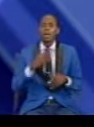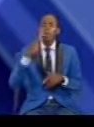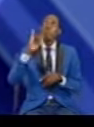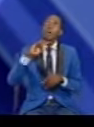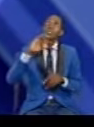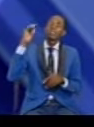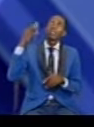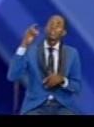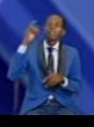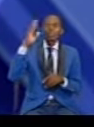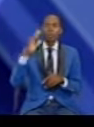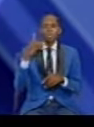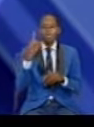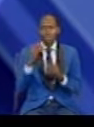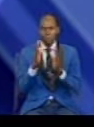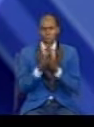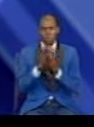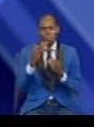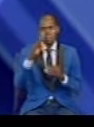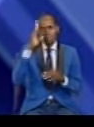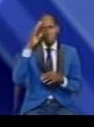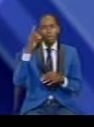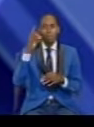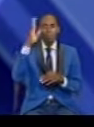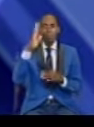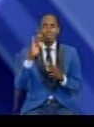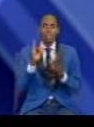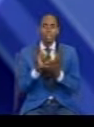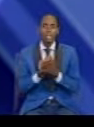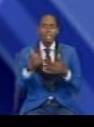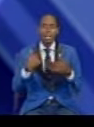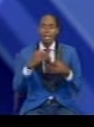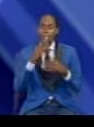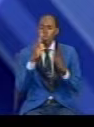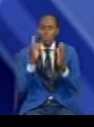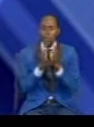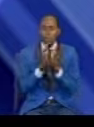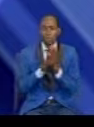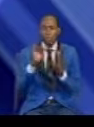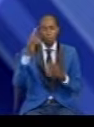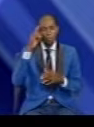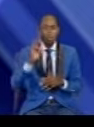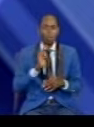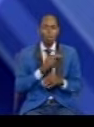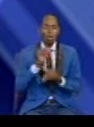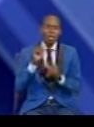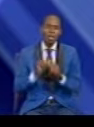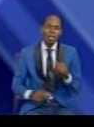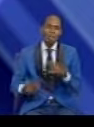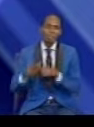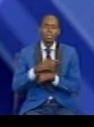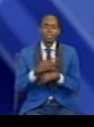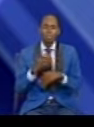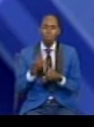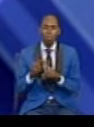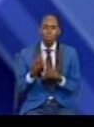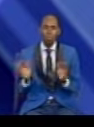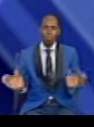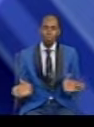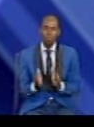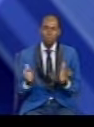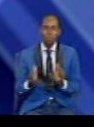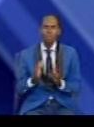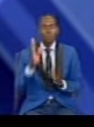prayer of the man of God that is praying for us every day, the encouragement that is given to us day in, day out, will encourage